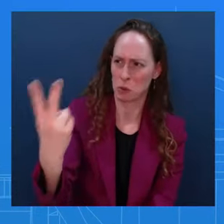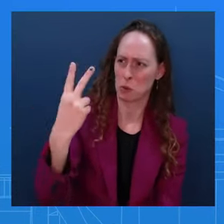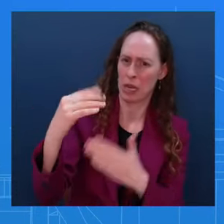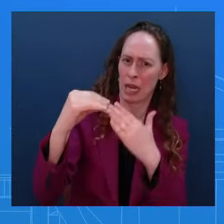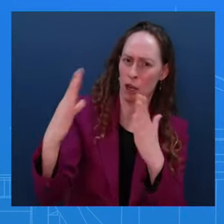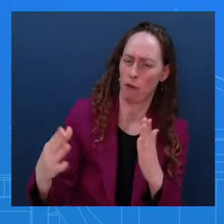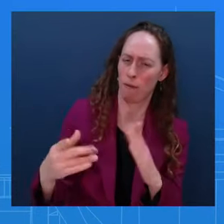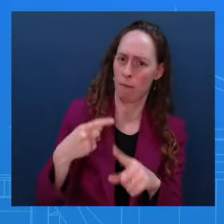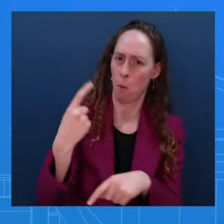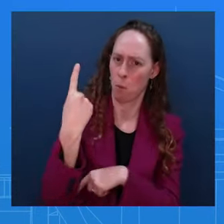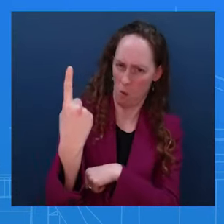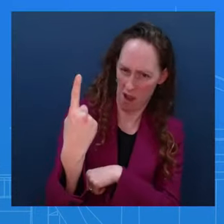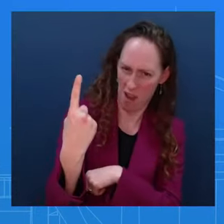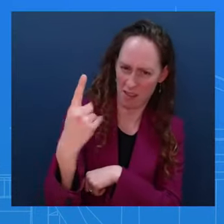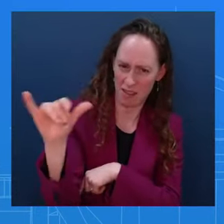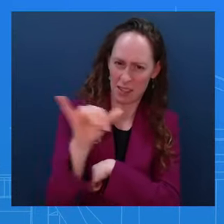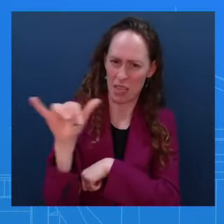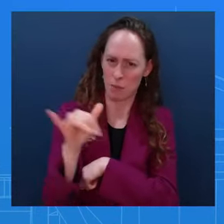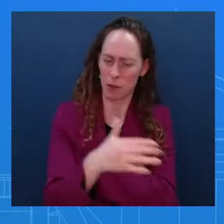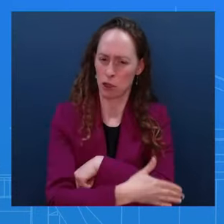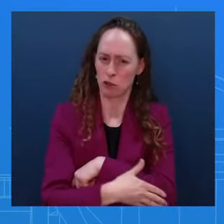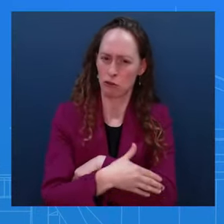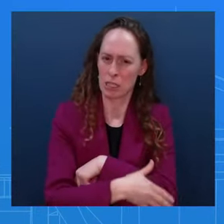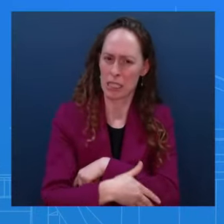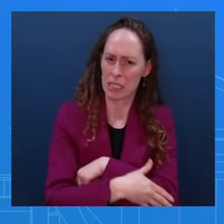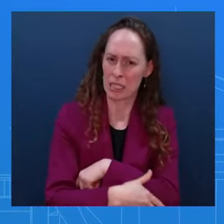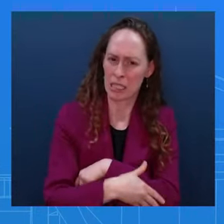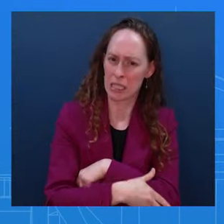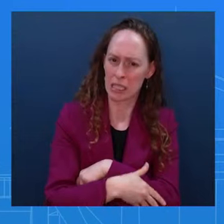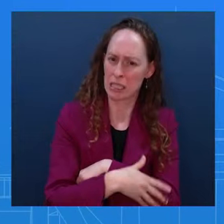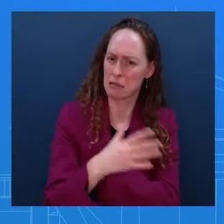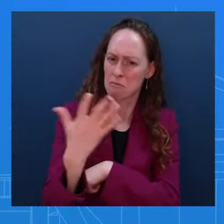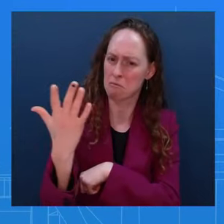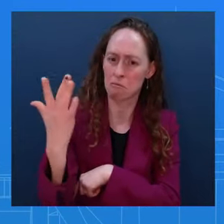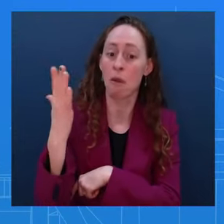Biden had not invited the former